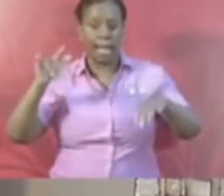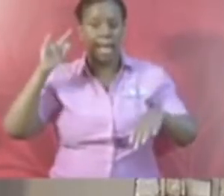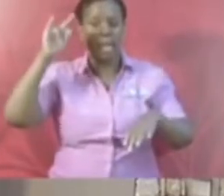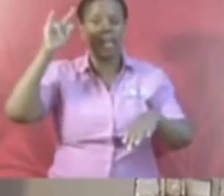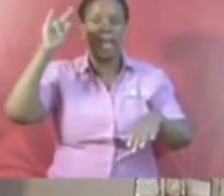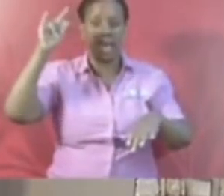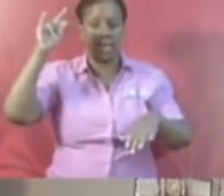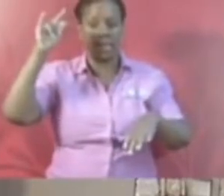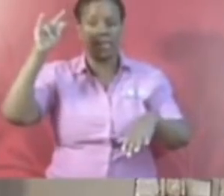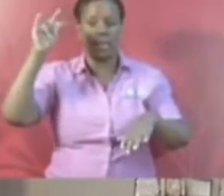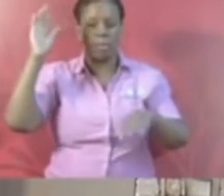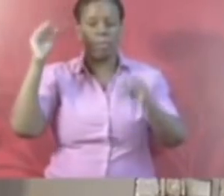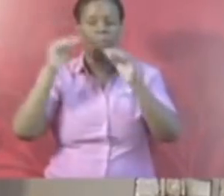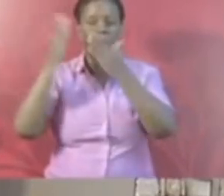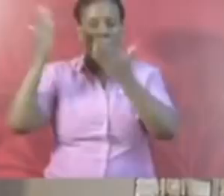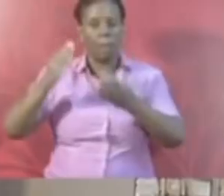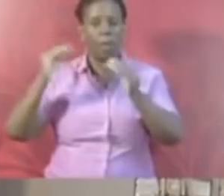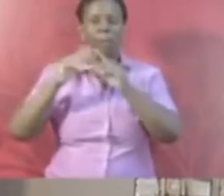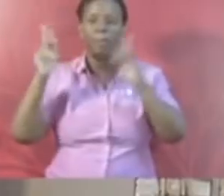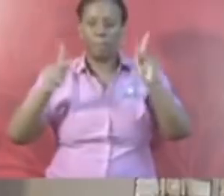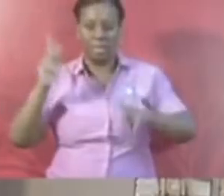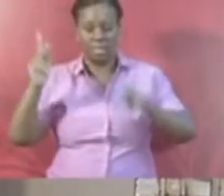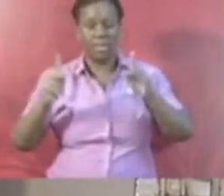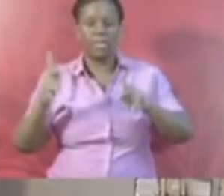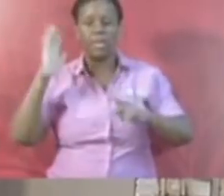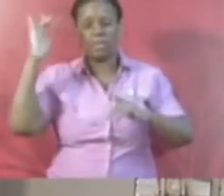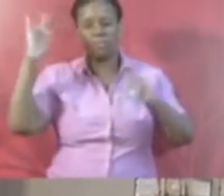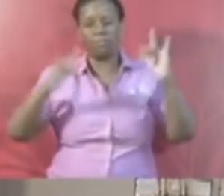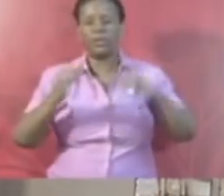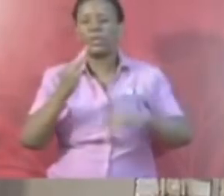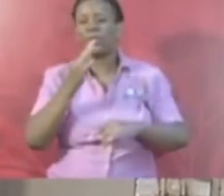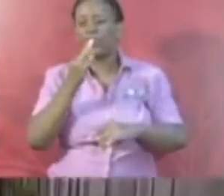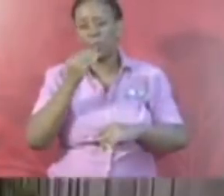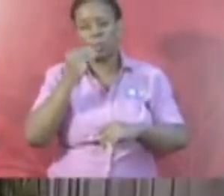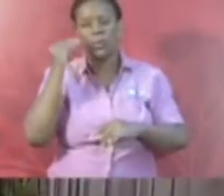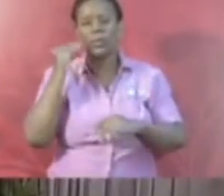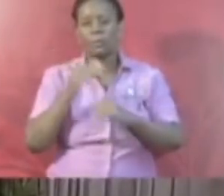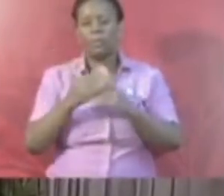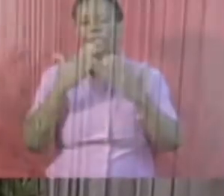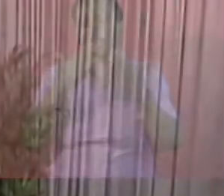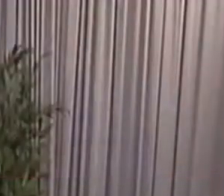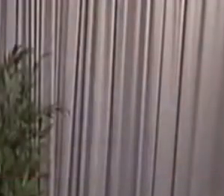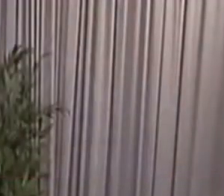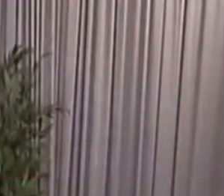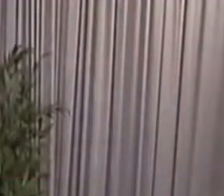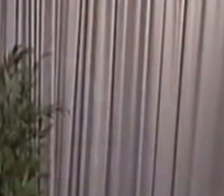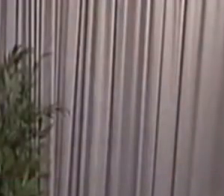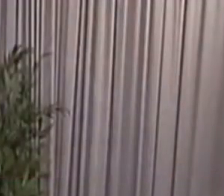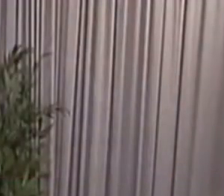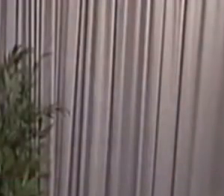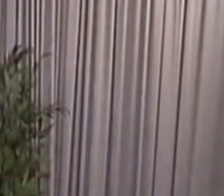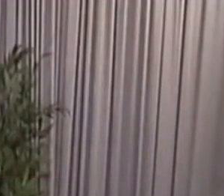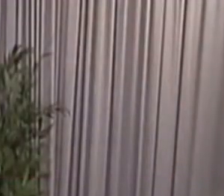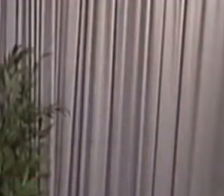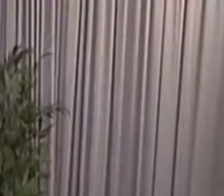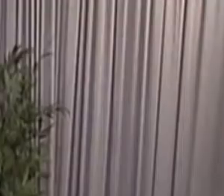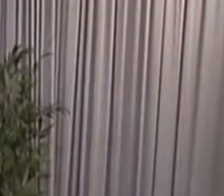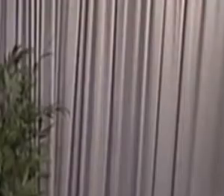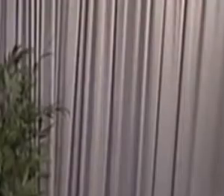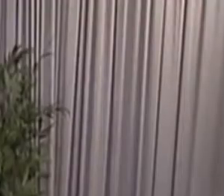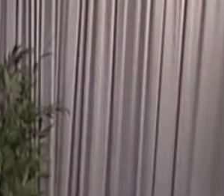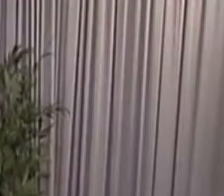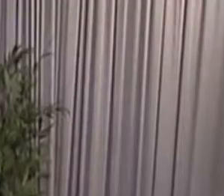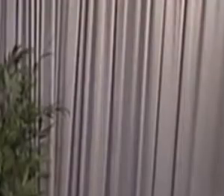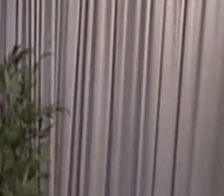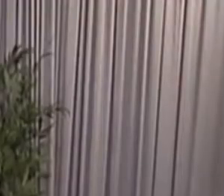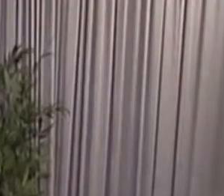get persons back as quickly as possible. Thank you very much, moderator. Candice. Thank you, Minister Young. As we